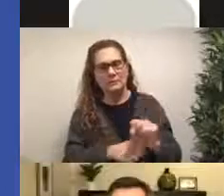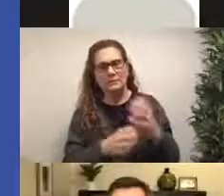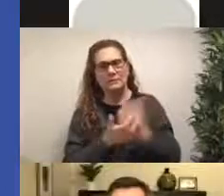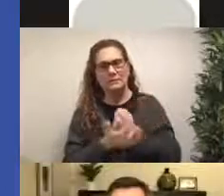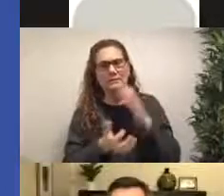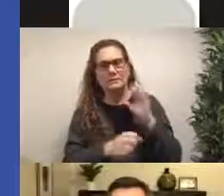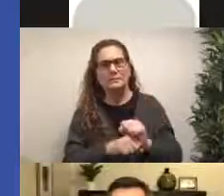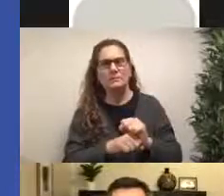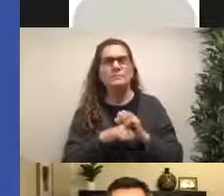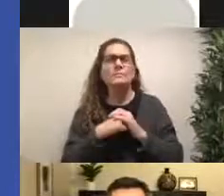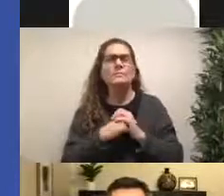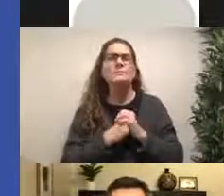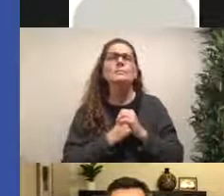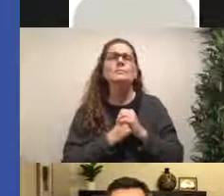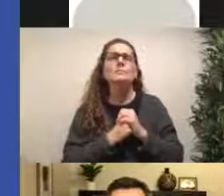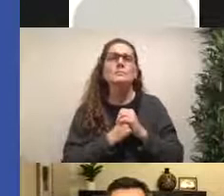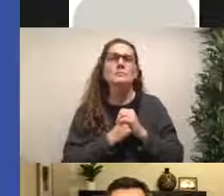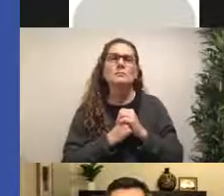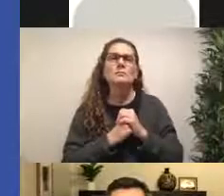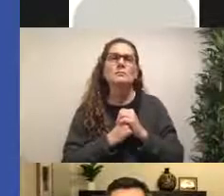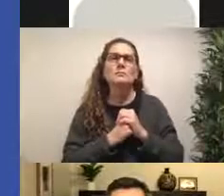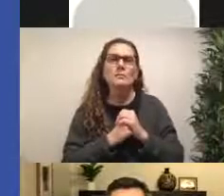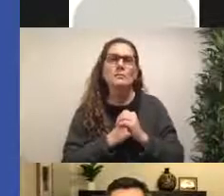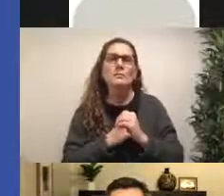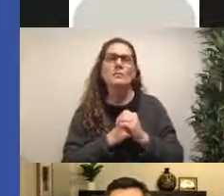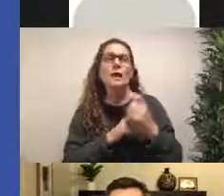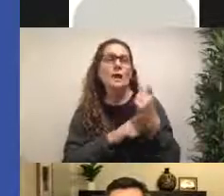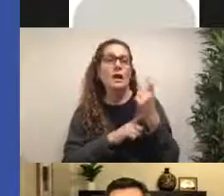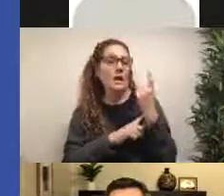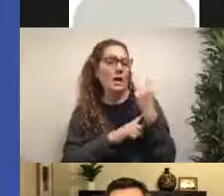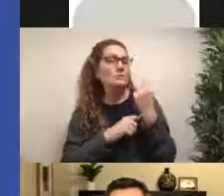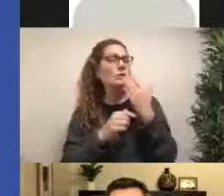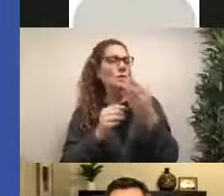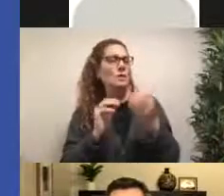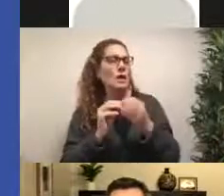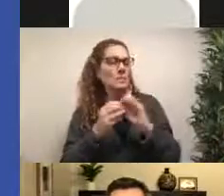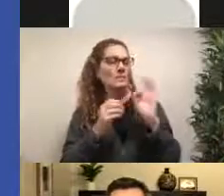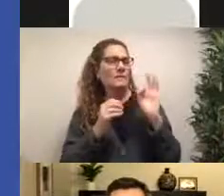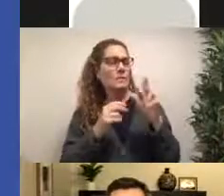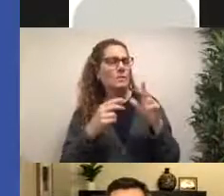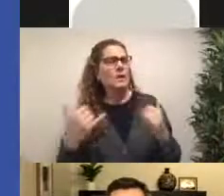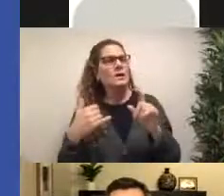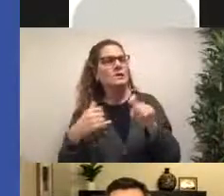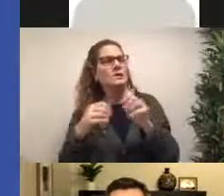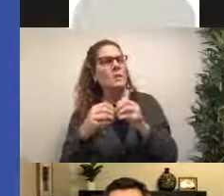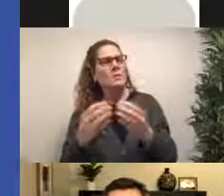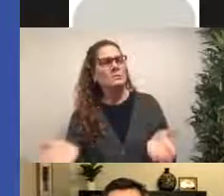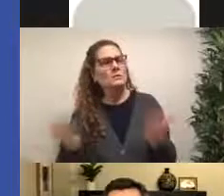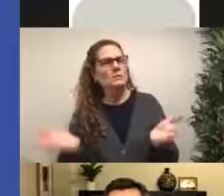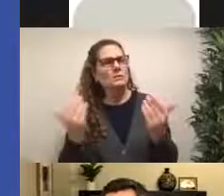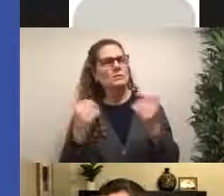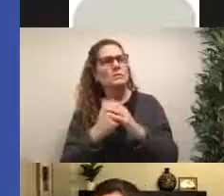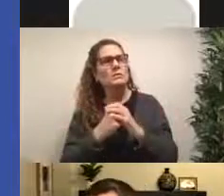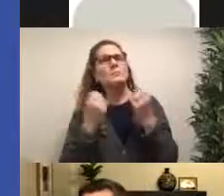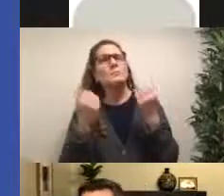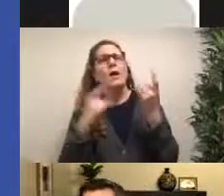it's more important to get it up this year simply because last year we were really locked down, and that certainly helped